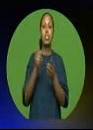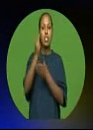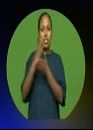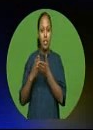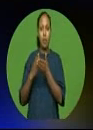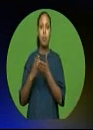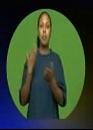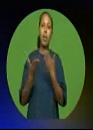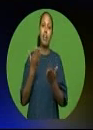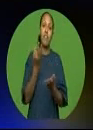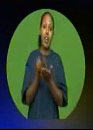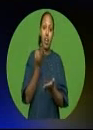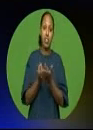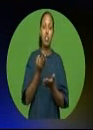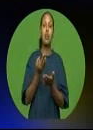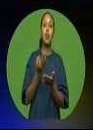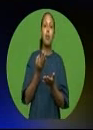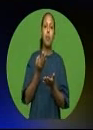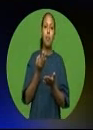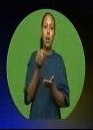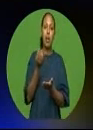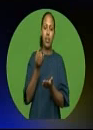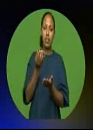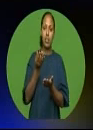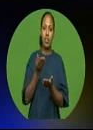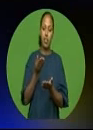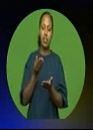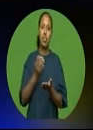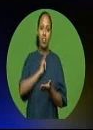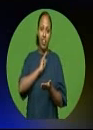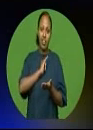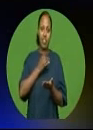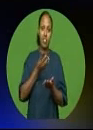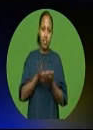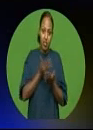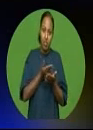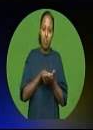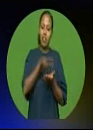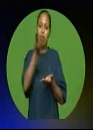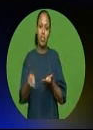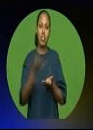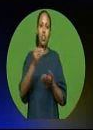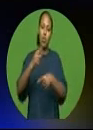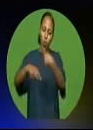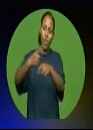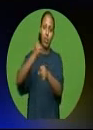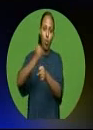Some may finance by investing their profits from ongoing